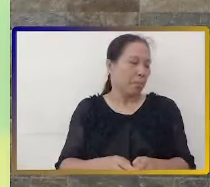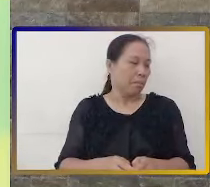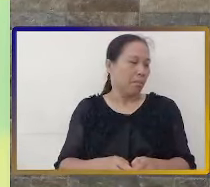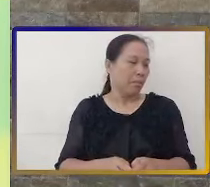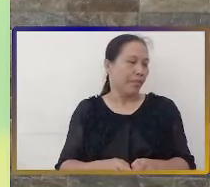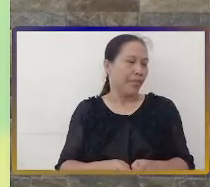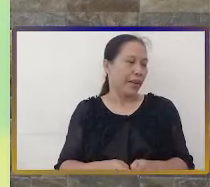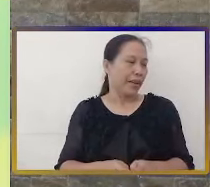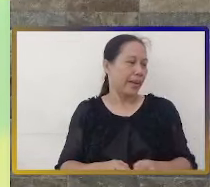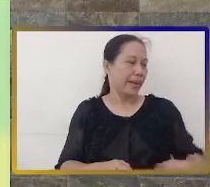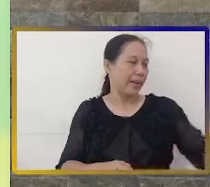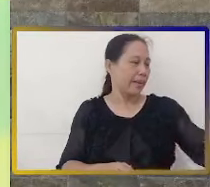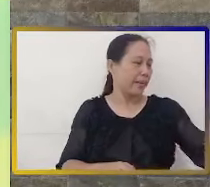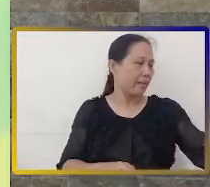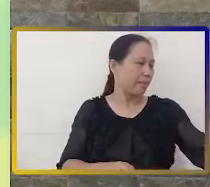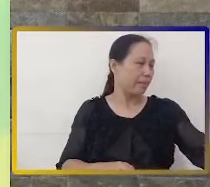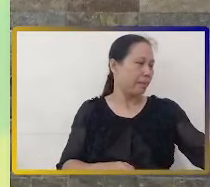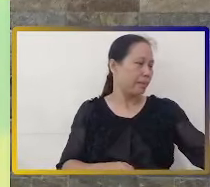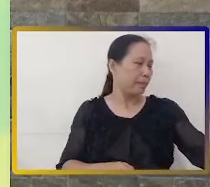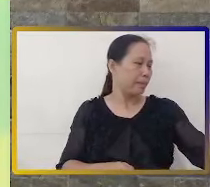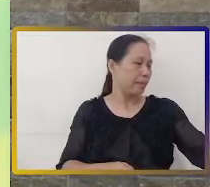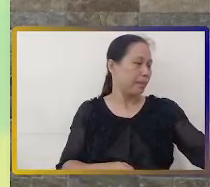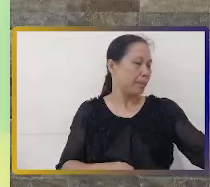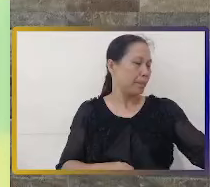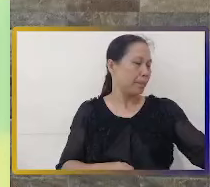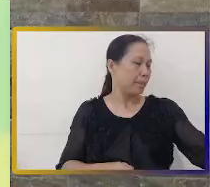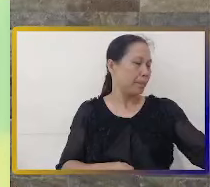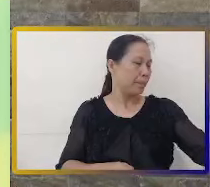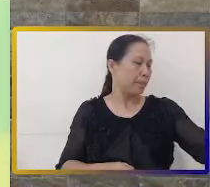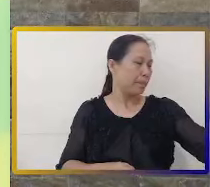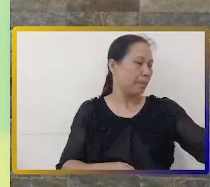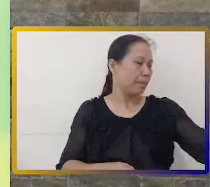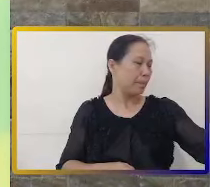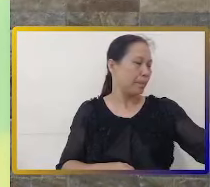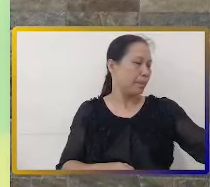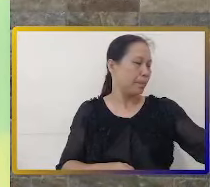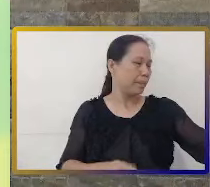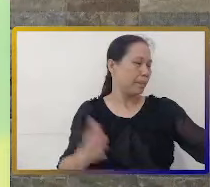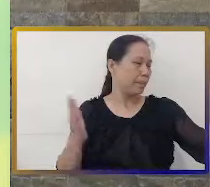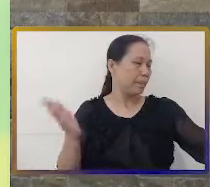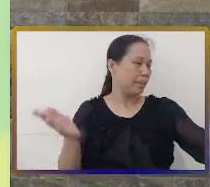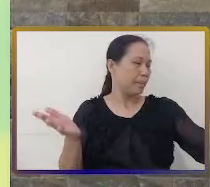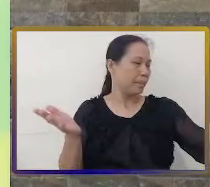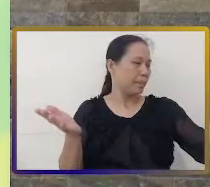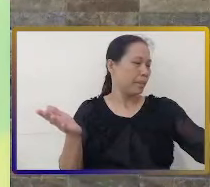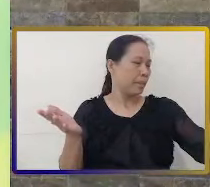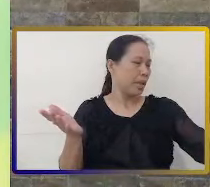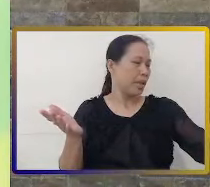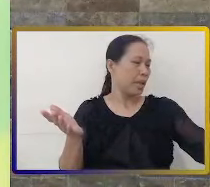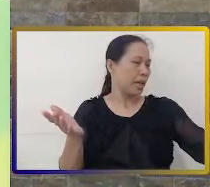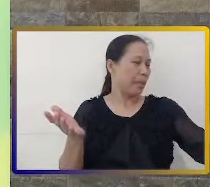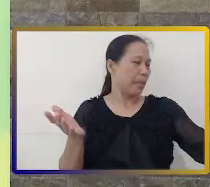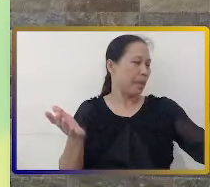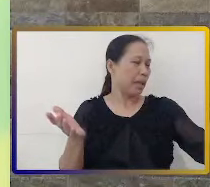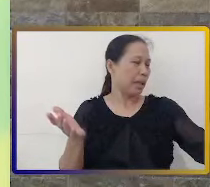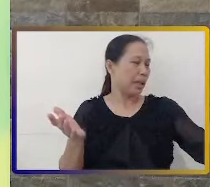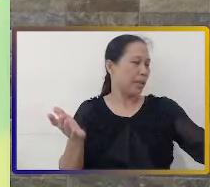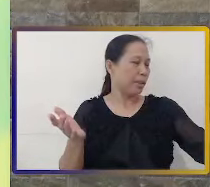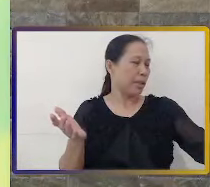by fire All right here's the thing the fat with the breast it shall